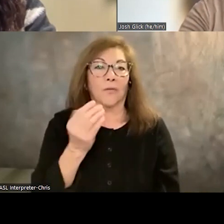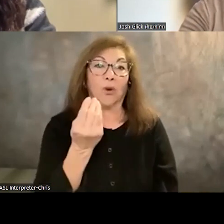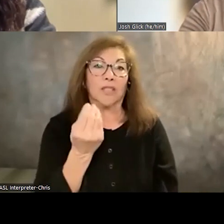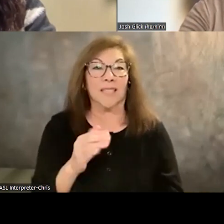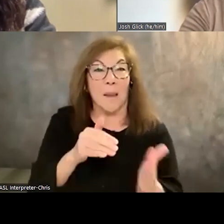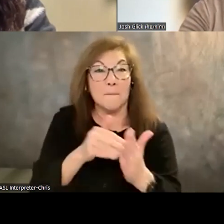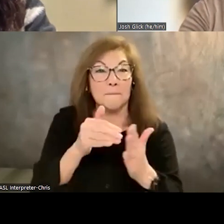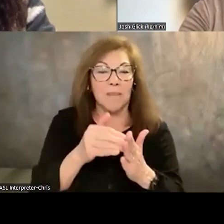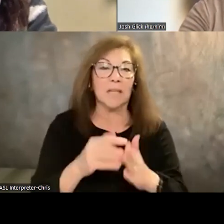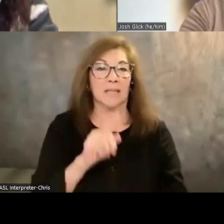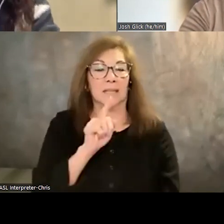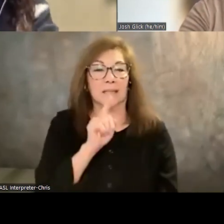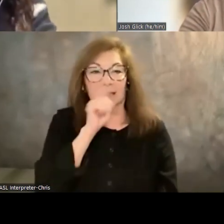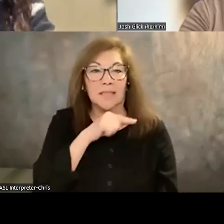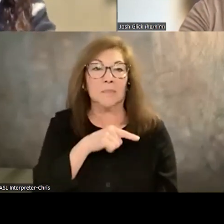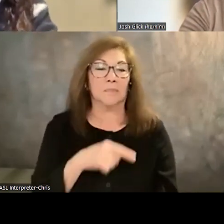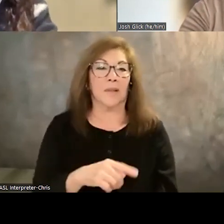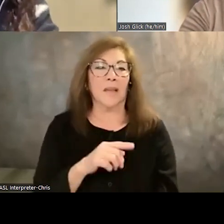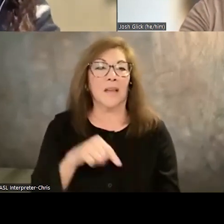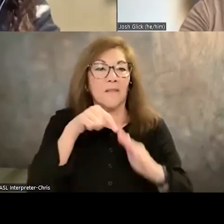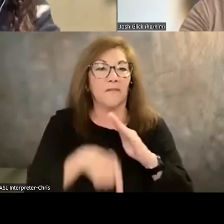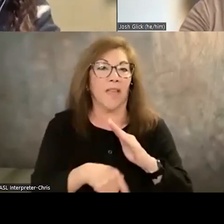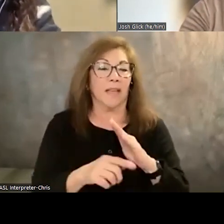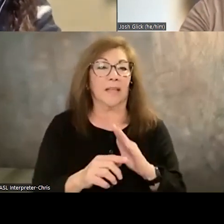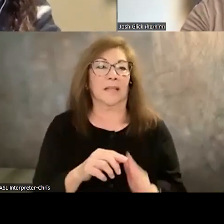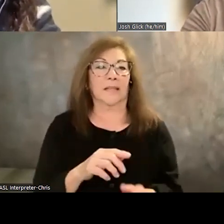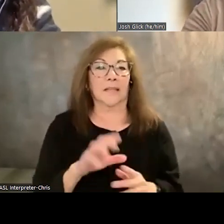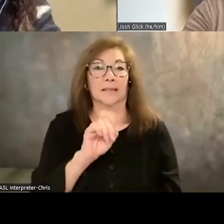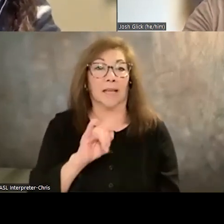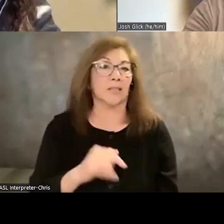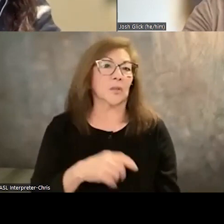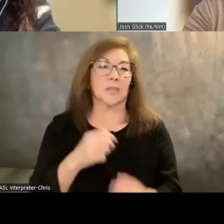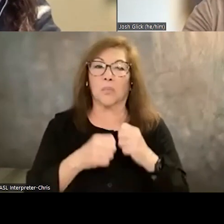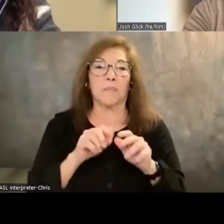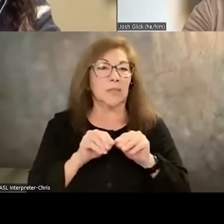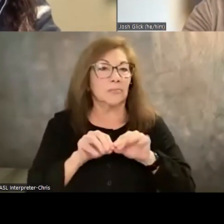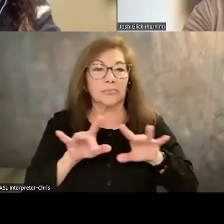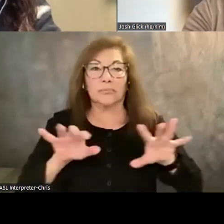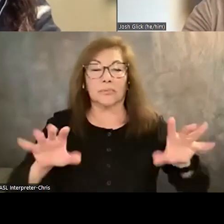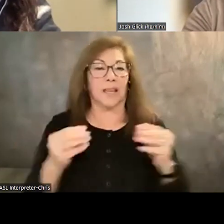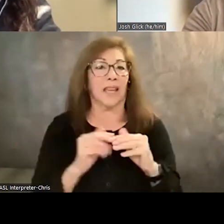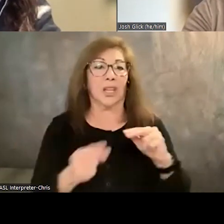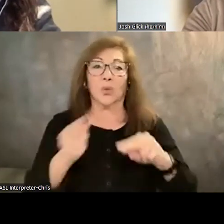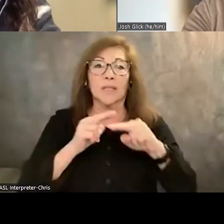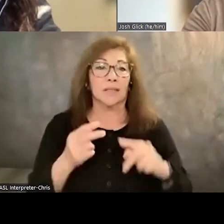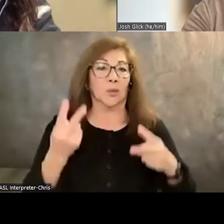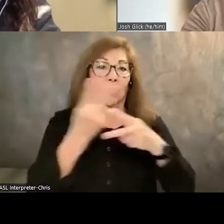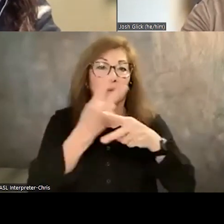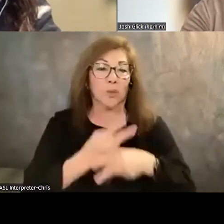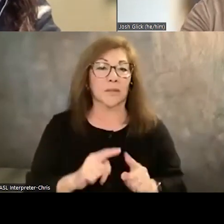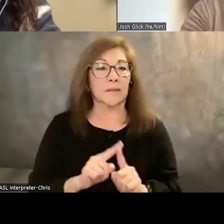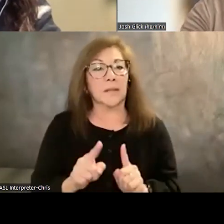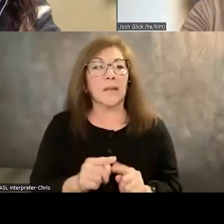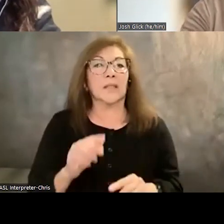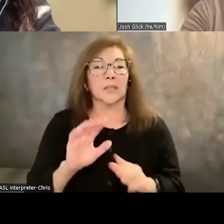know, deepfake site on the internet. So this is a problem that is really exploding and growing at scale. So obviously our film is